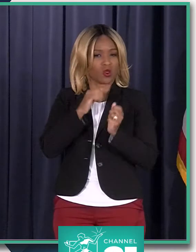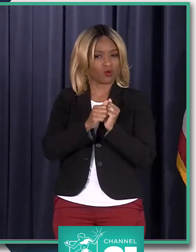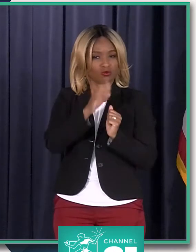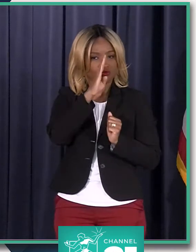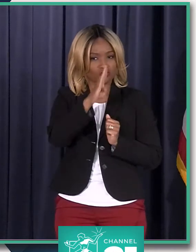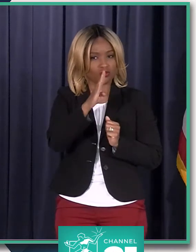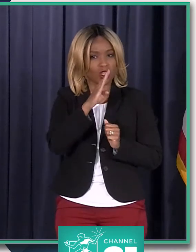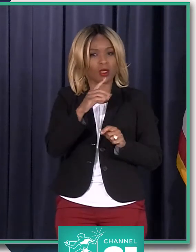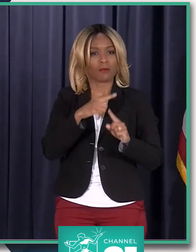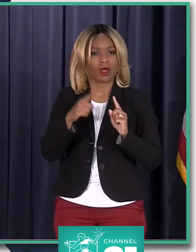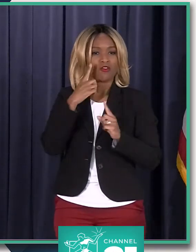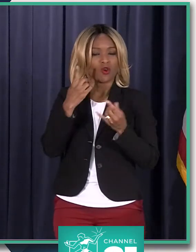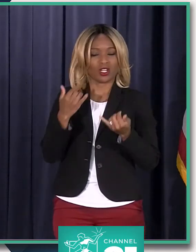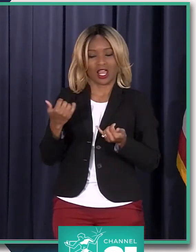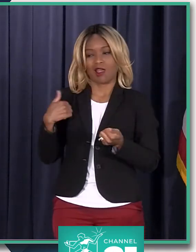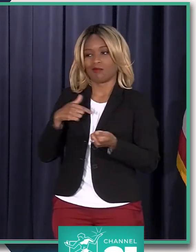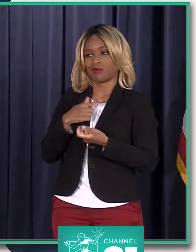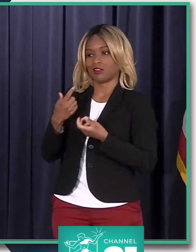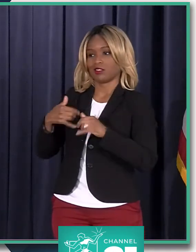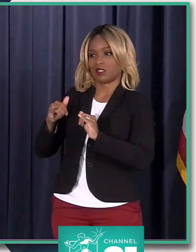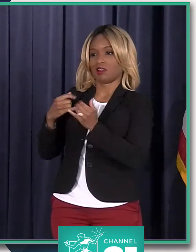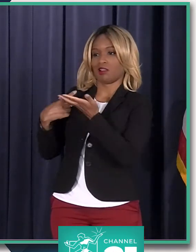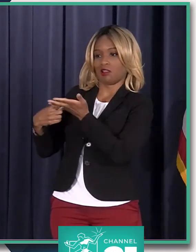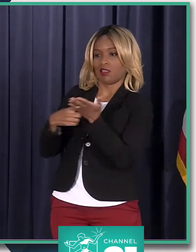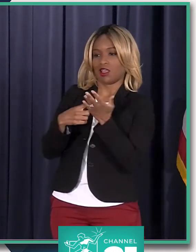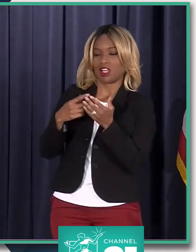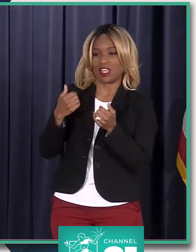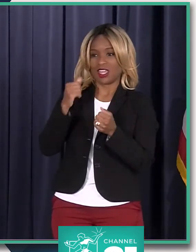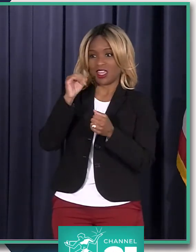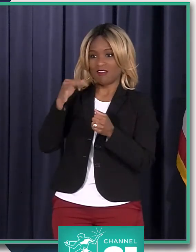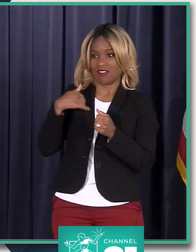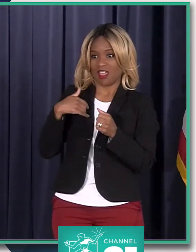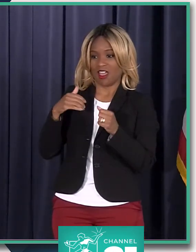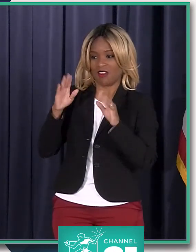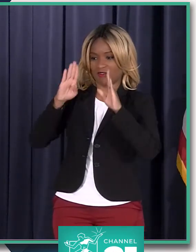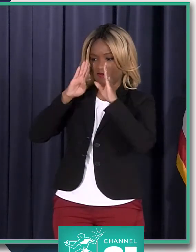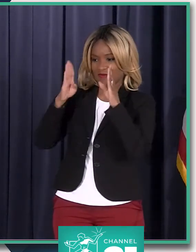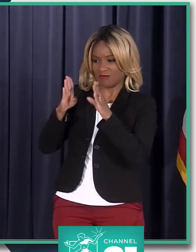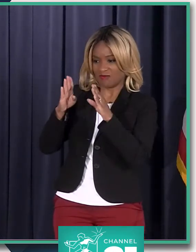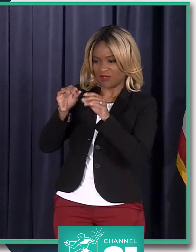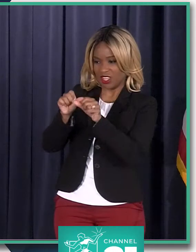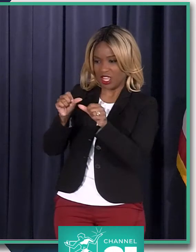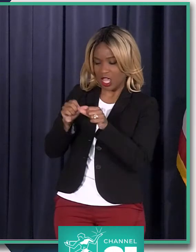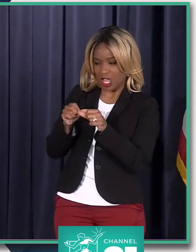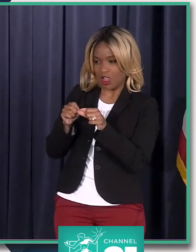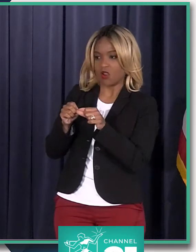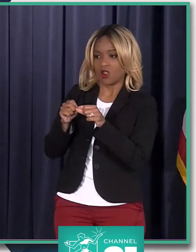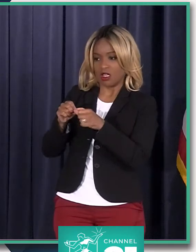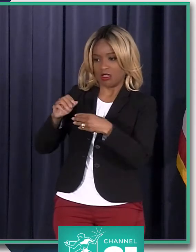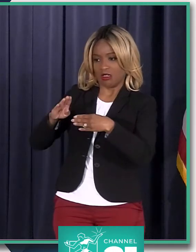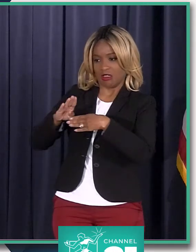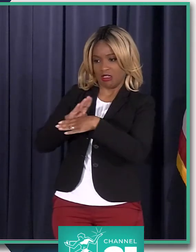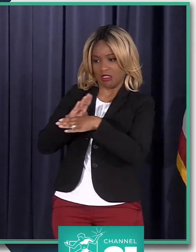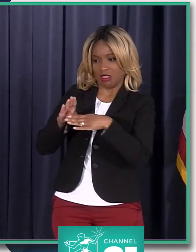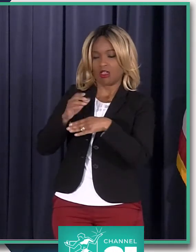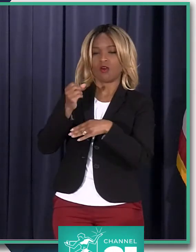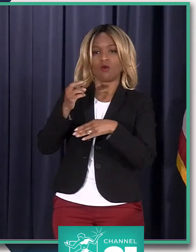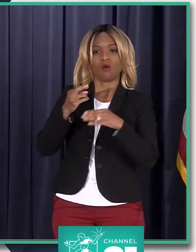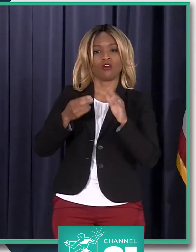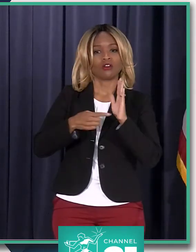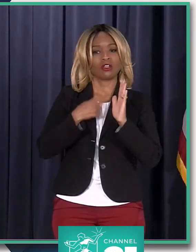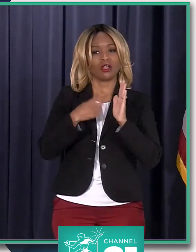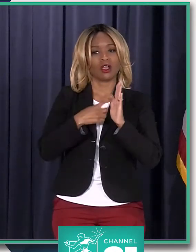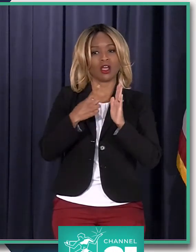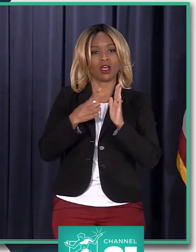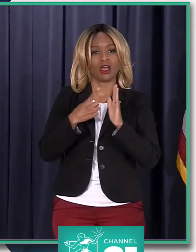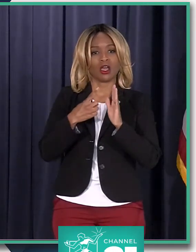input's being registered. But having a concentrated area, a concentrated micro district, or in some cases part